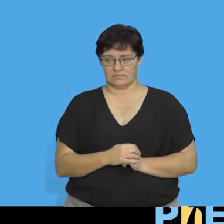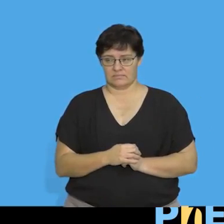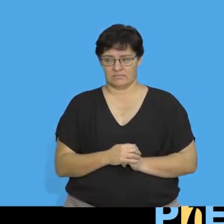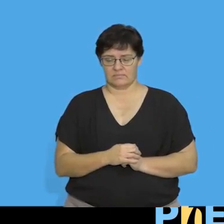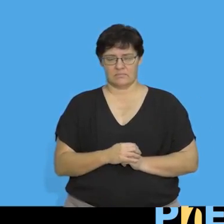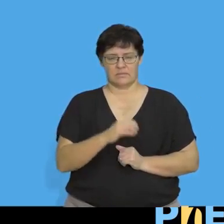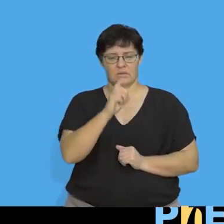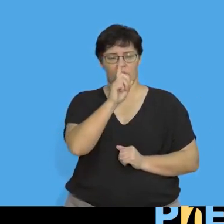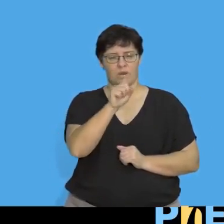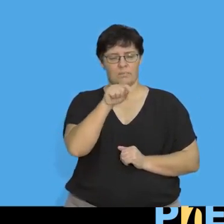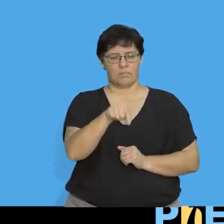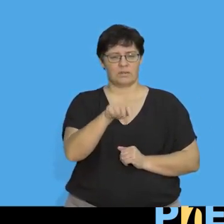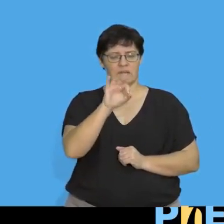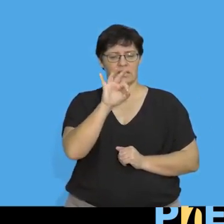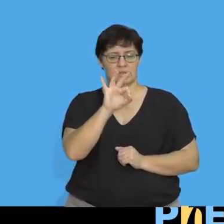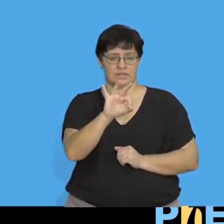and there we go,